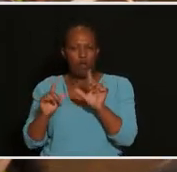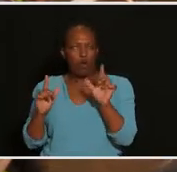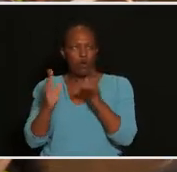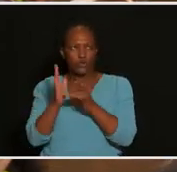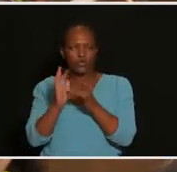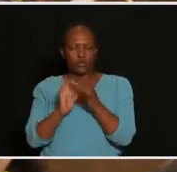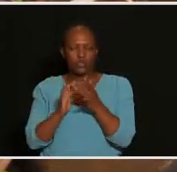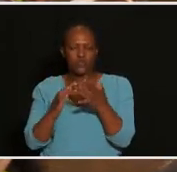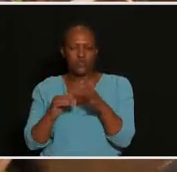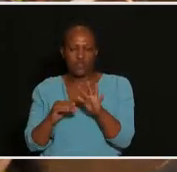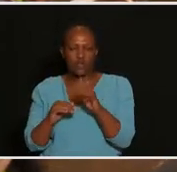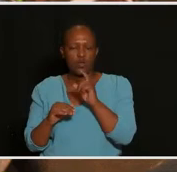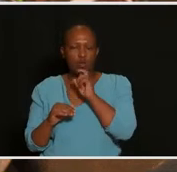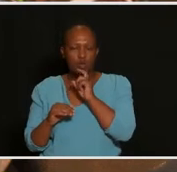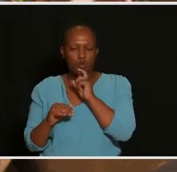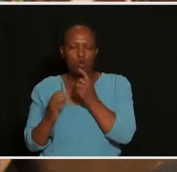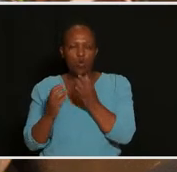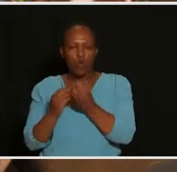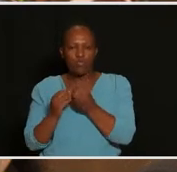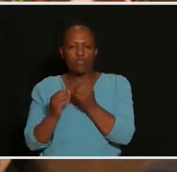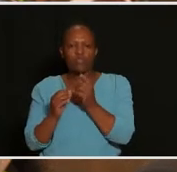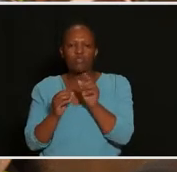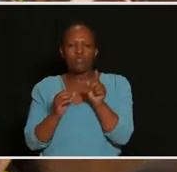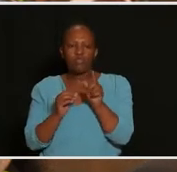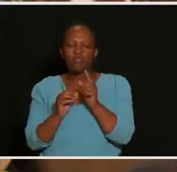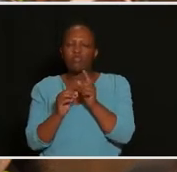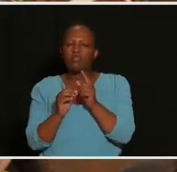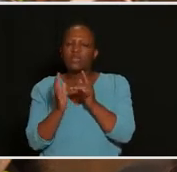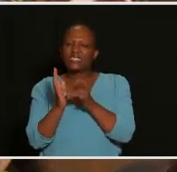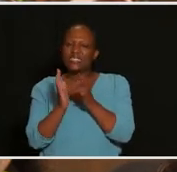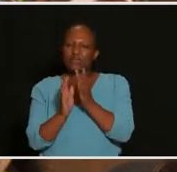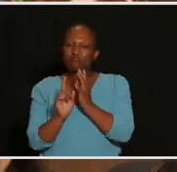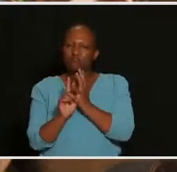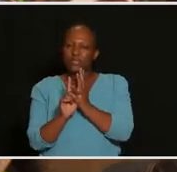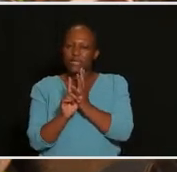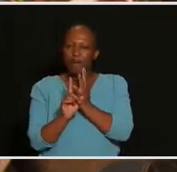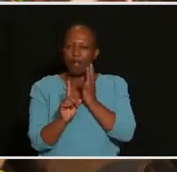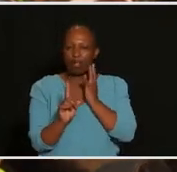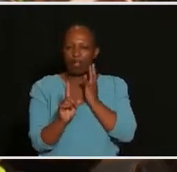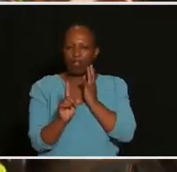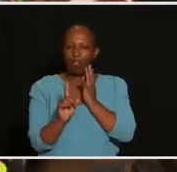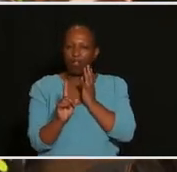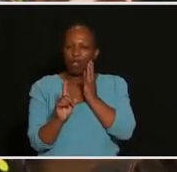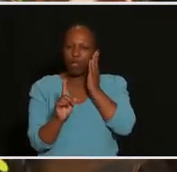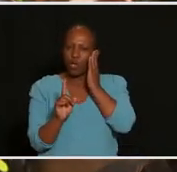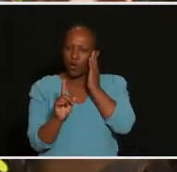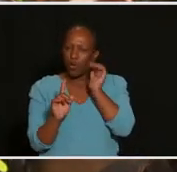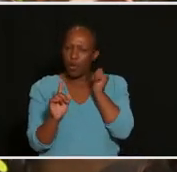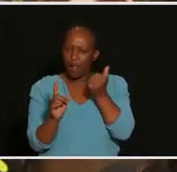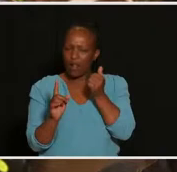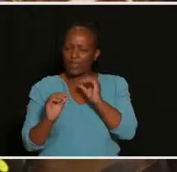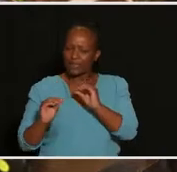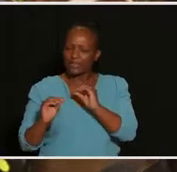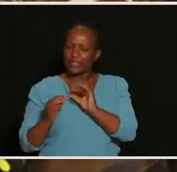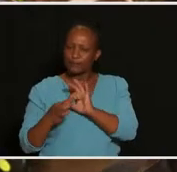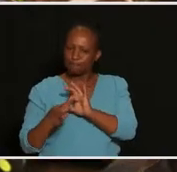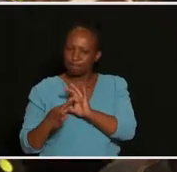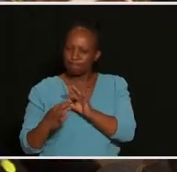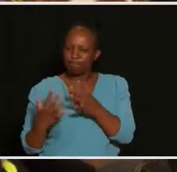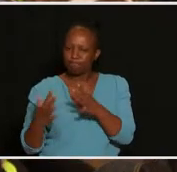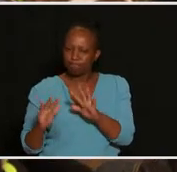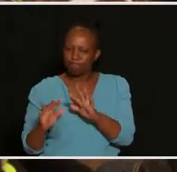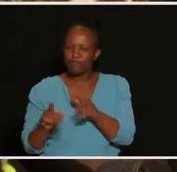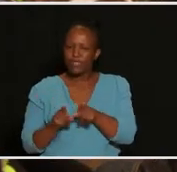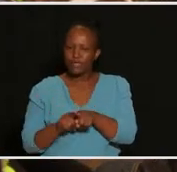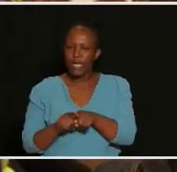used with his own disciples whom we knew intimately in whom he instructed intimately and it's